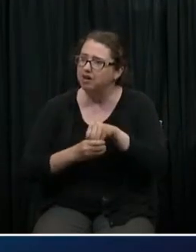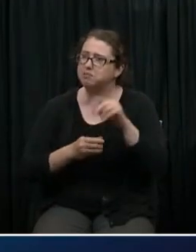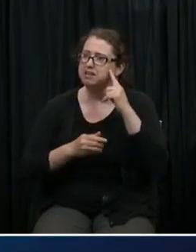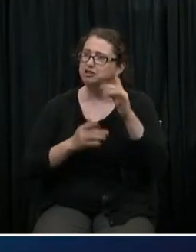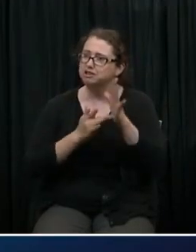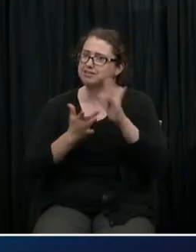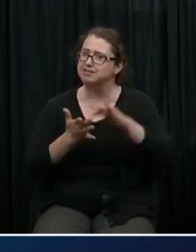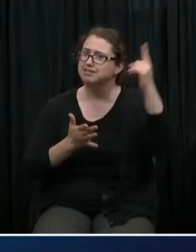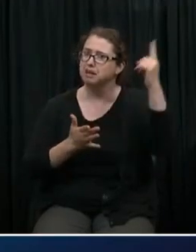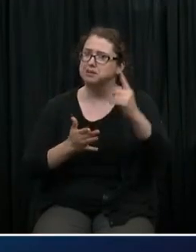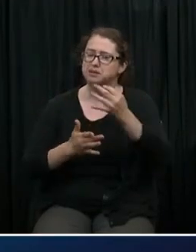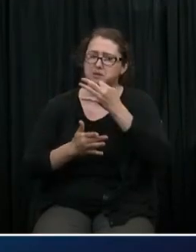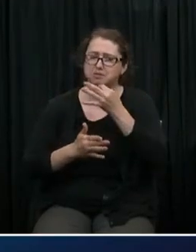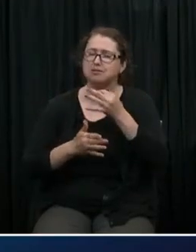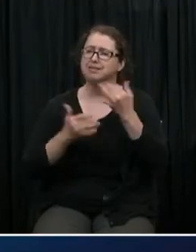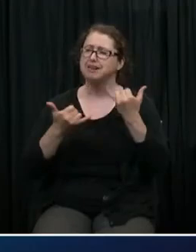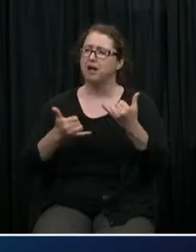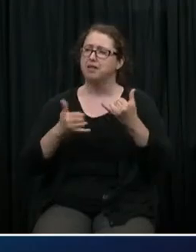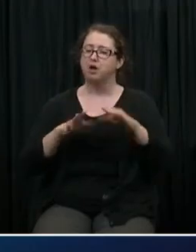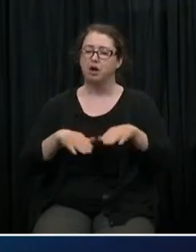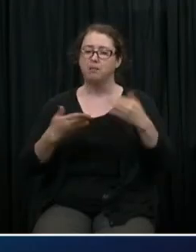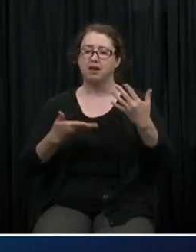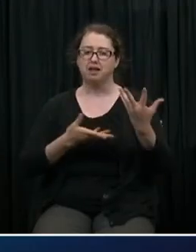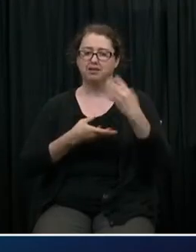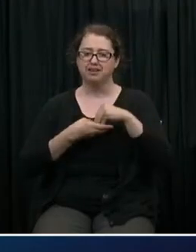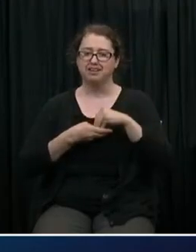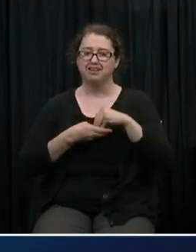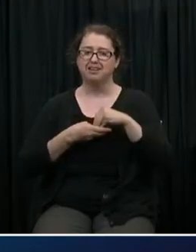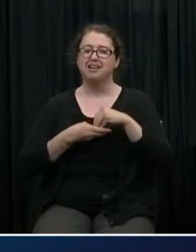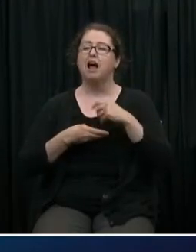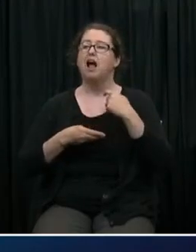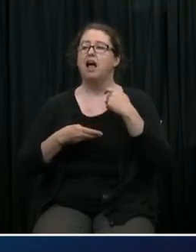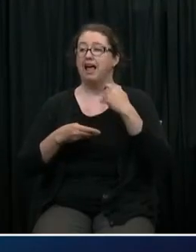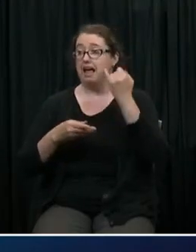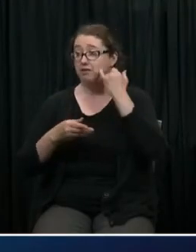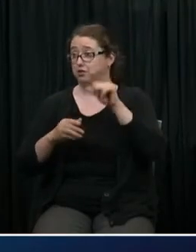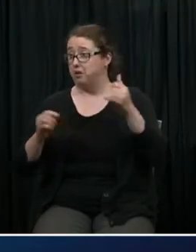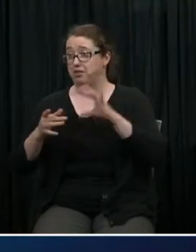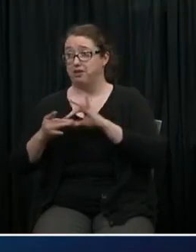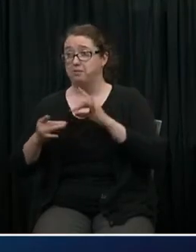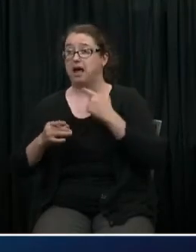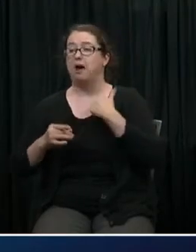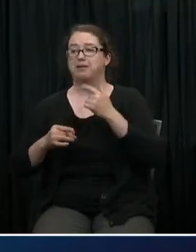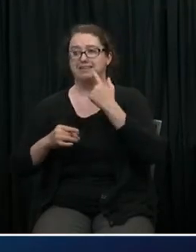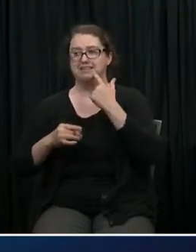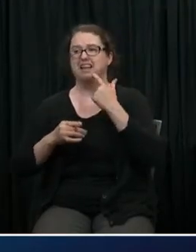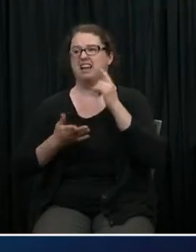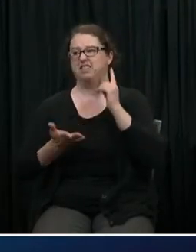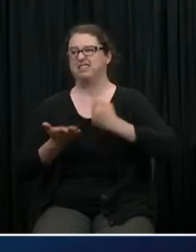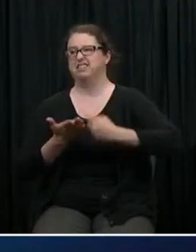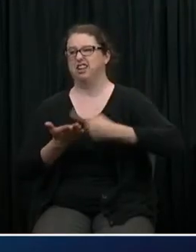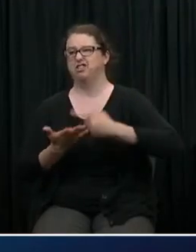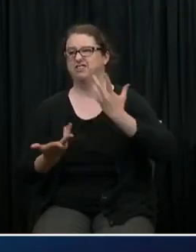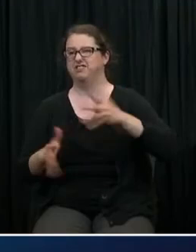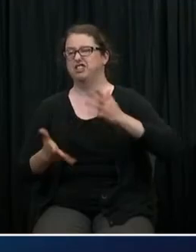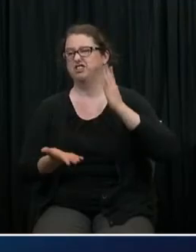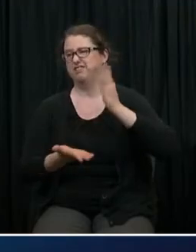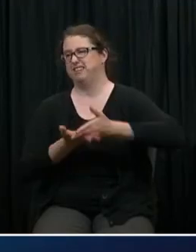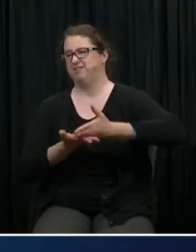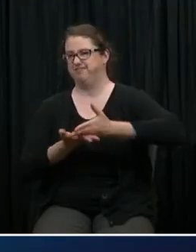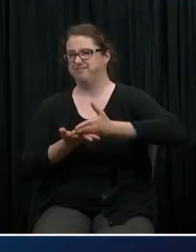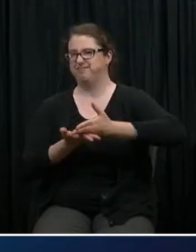If there are no other statements, I would like to call for question and let's vote. His call for